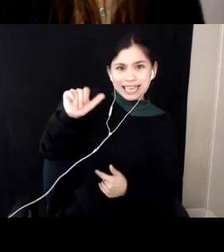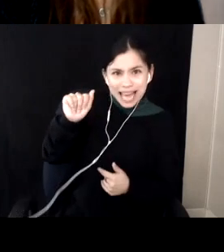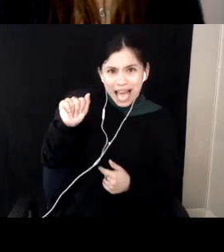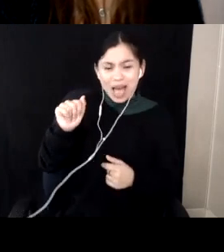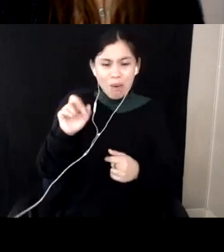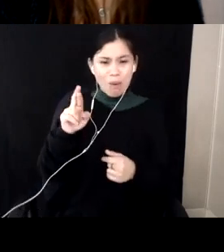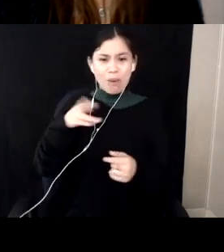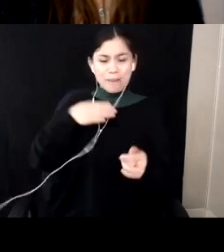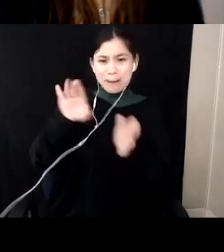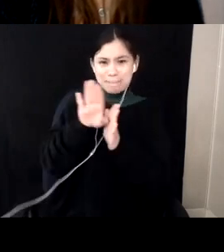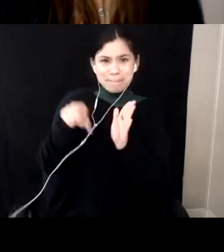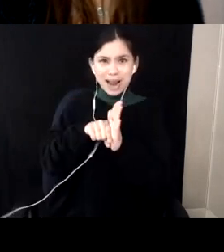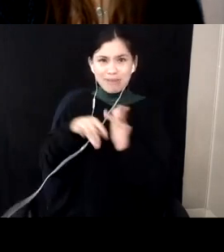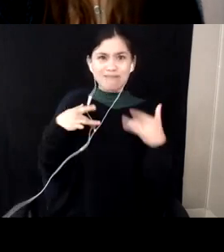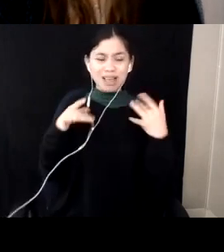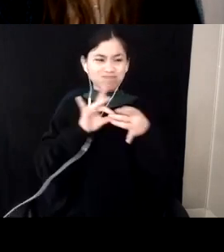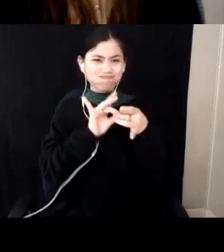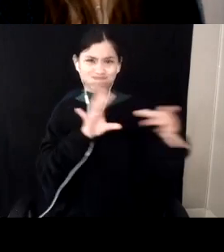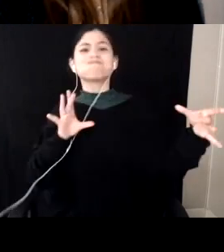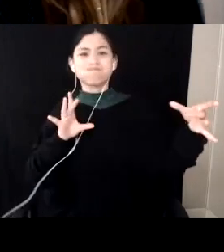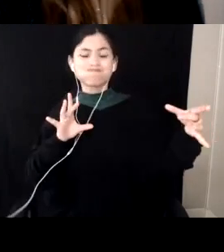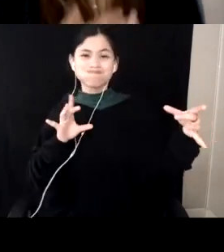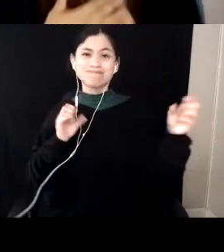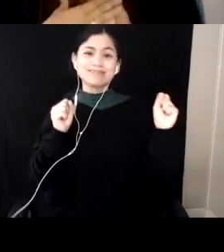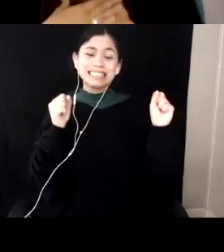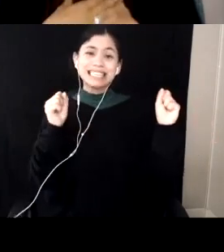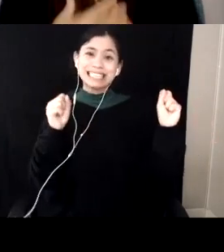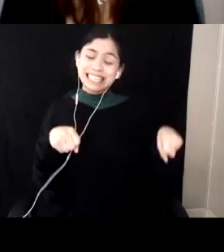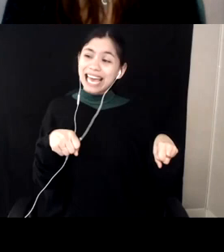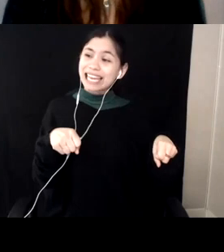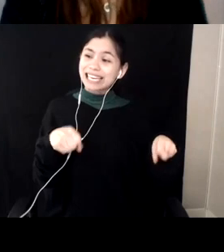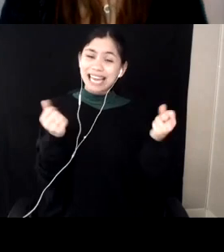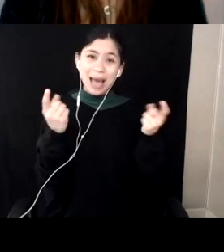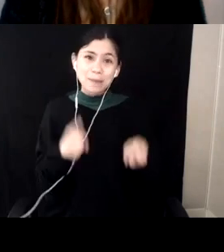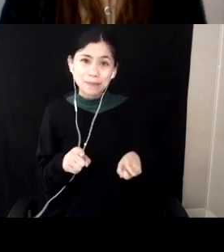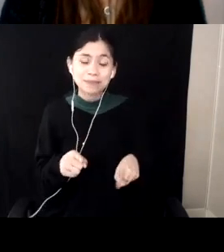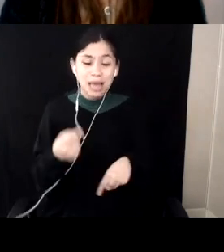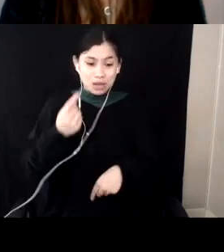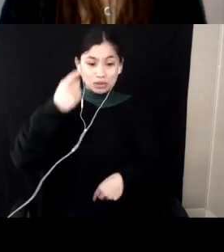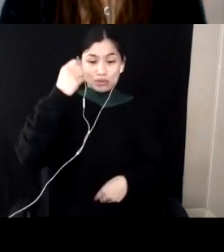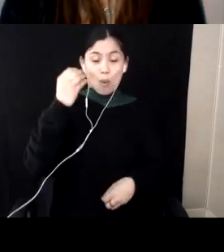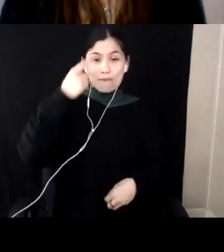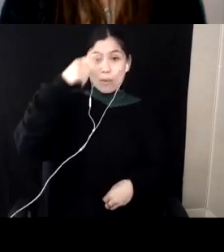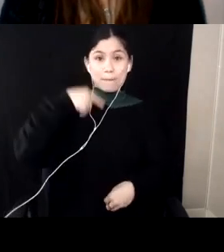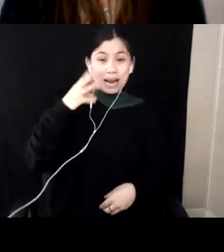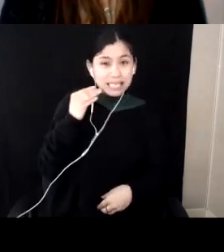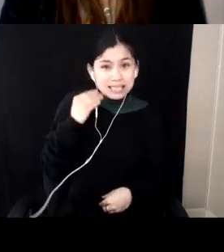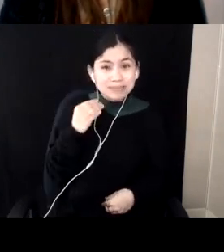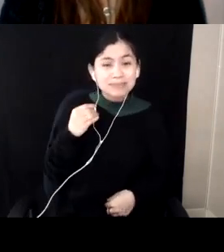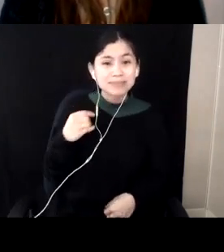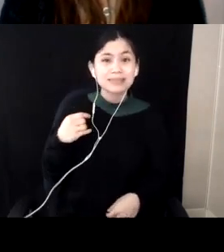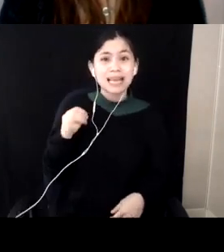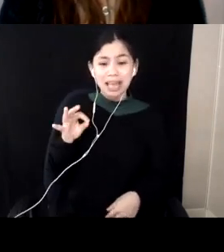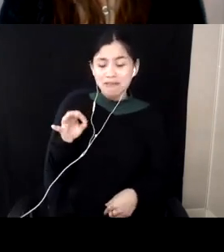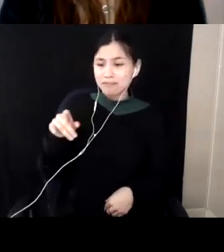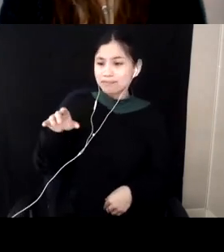background. So this, like in my case, can happen when they are discouraged from speaking